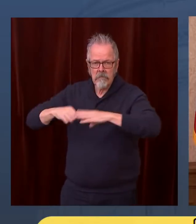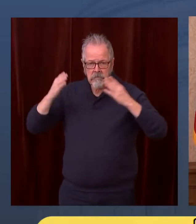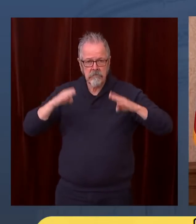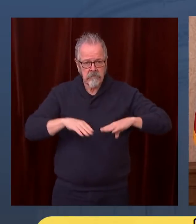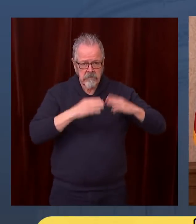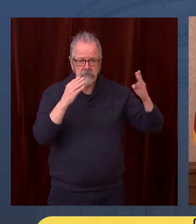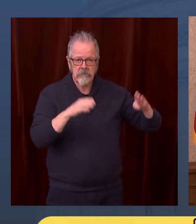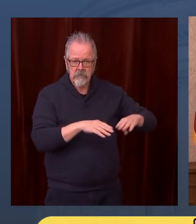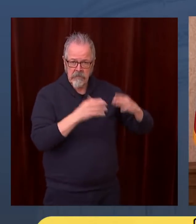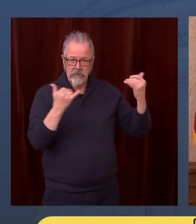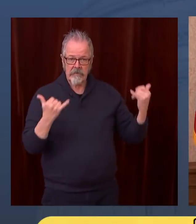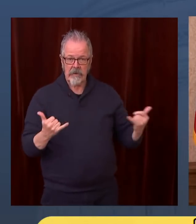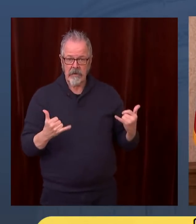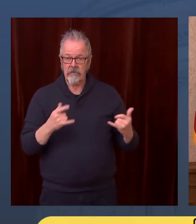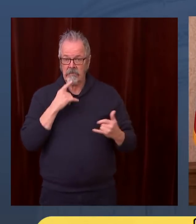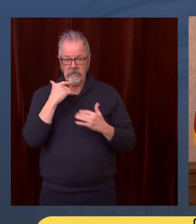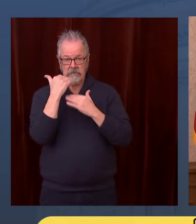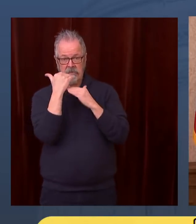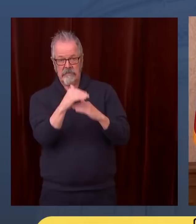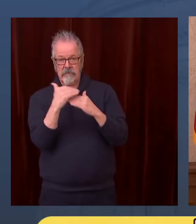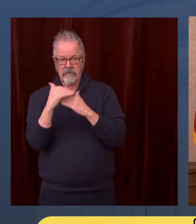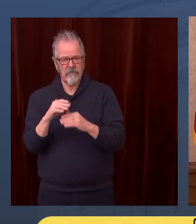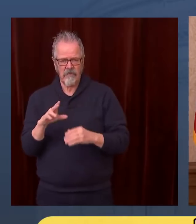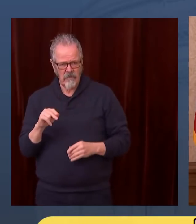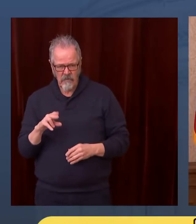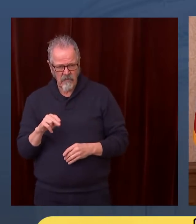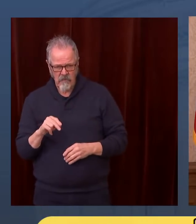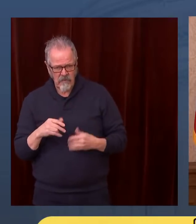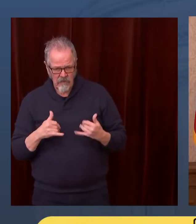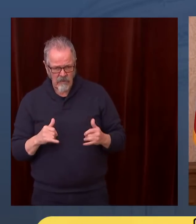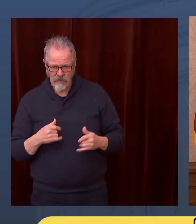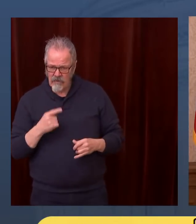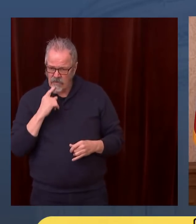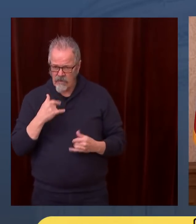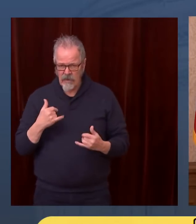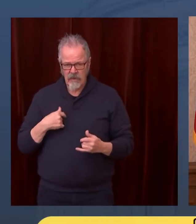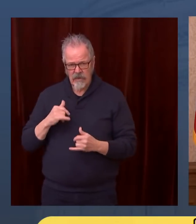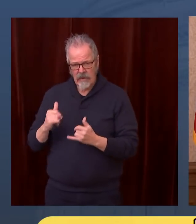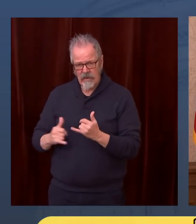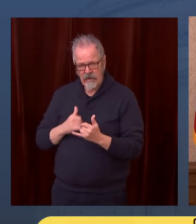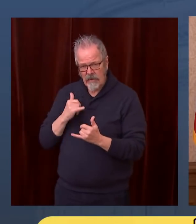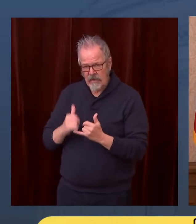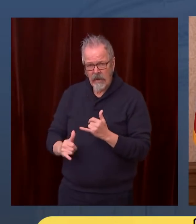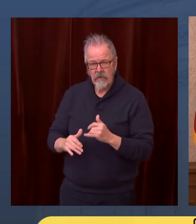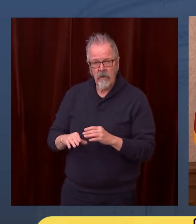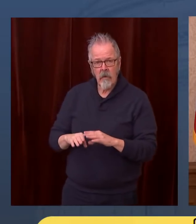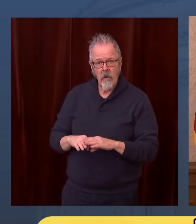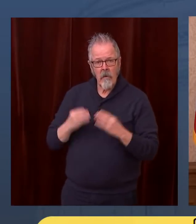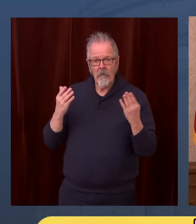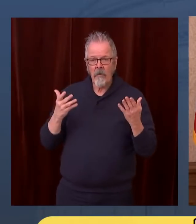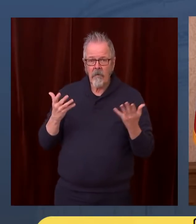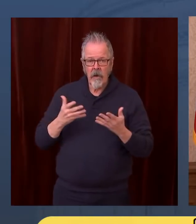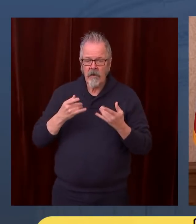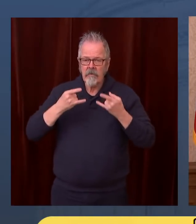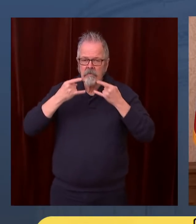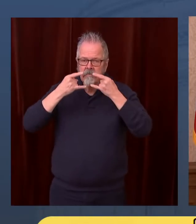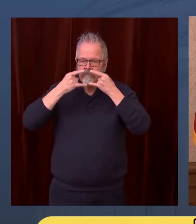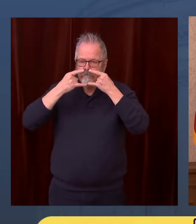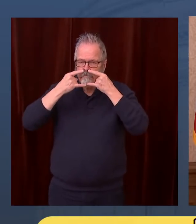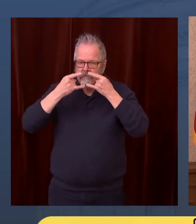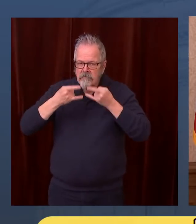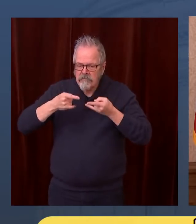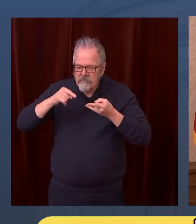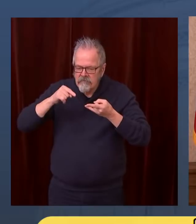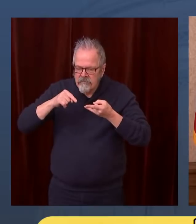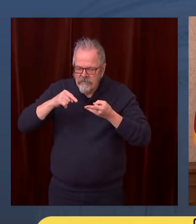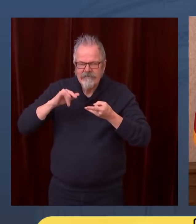today. We've done that already, and now we're removing one of the last vestiges of things that are inhibited for people. So we've made a lot